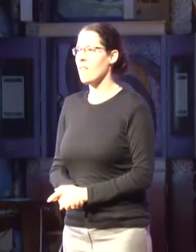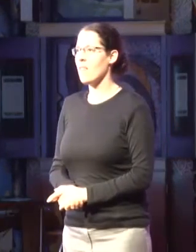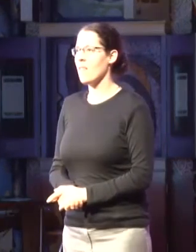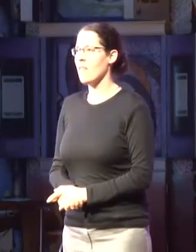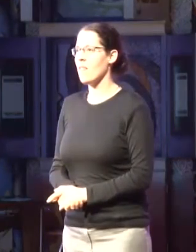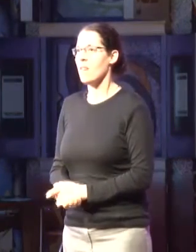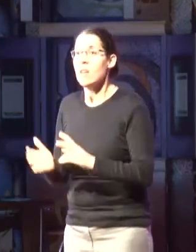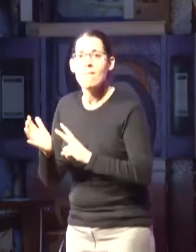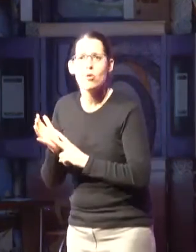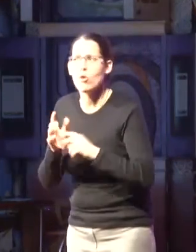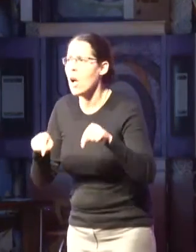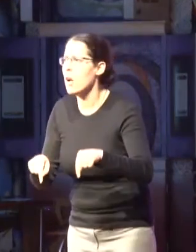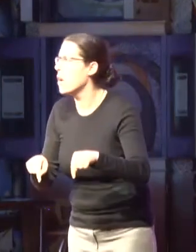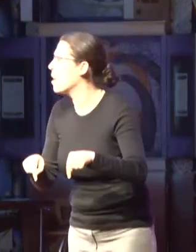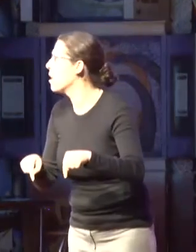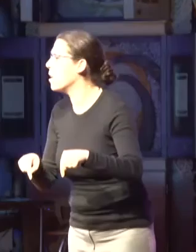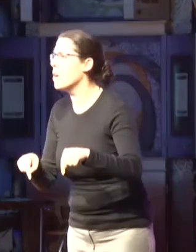Is Victoria here?